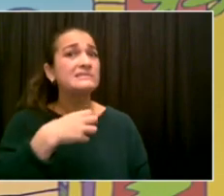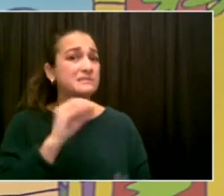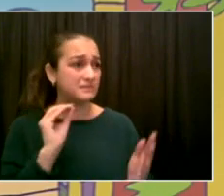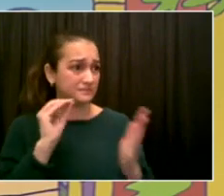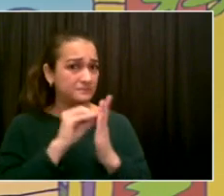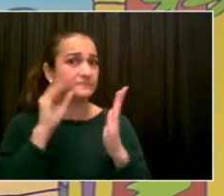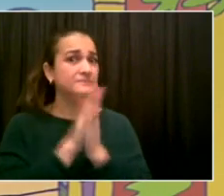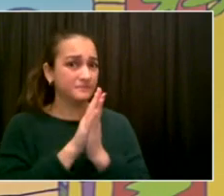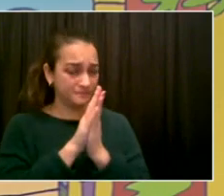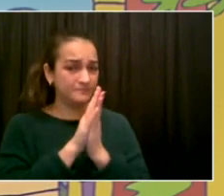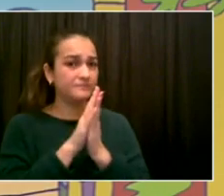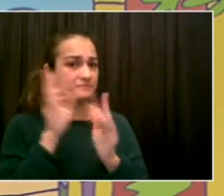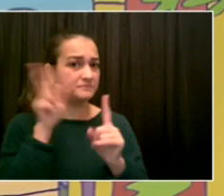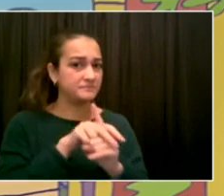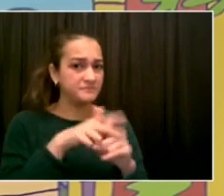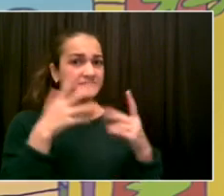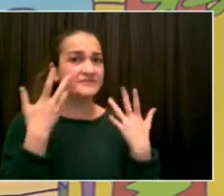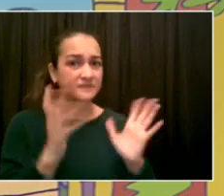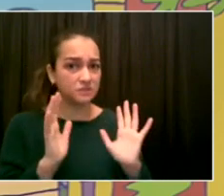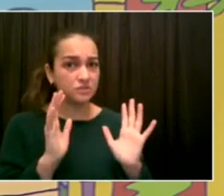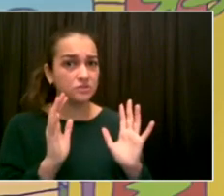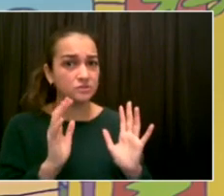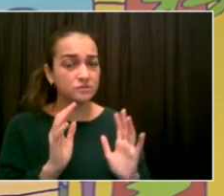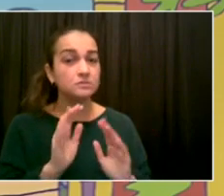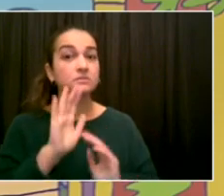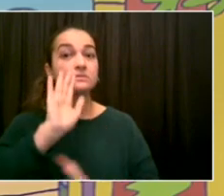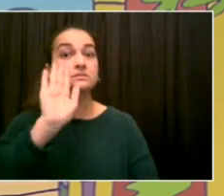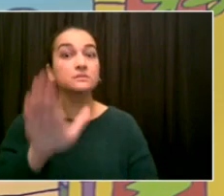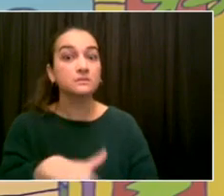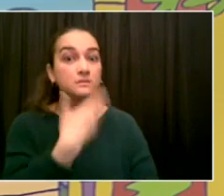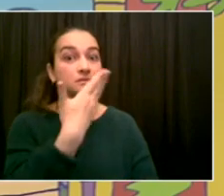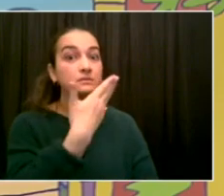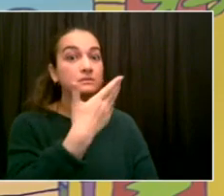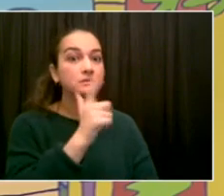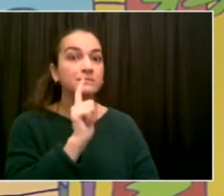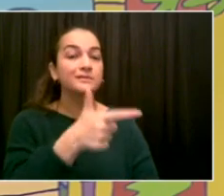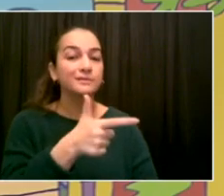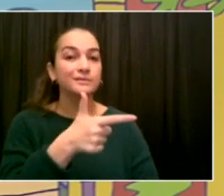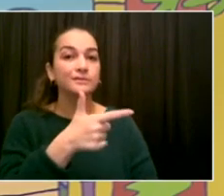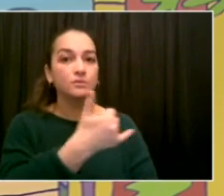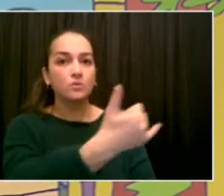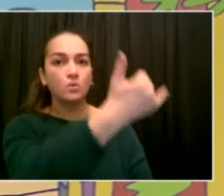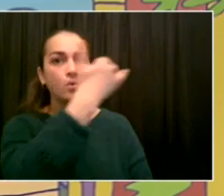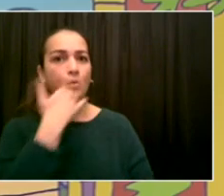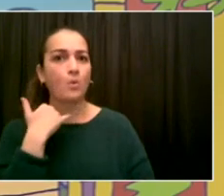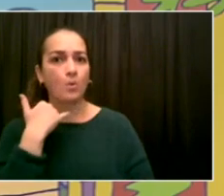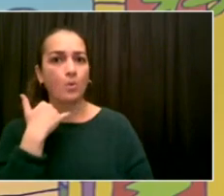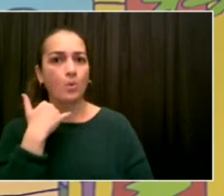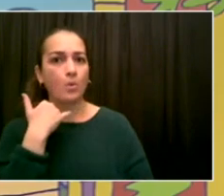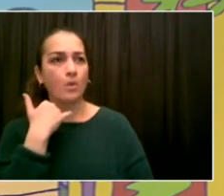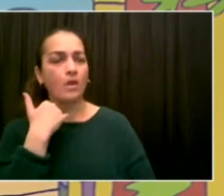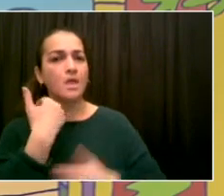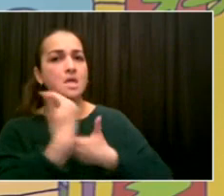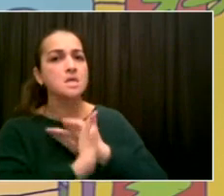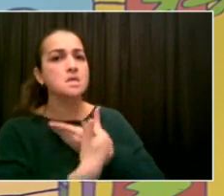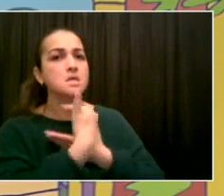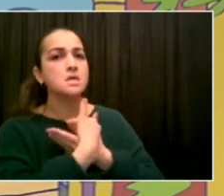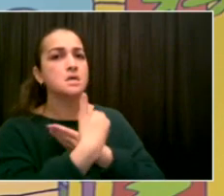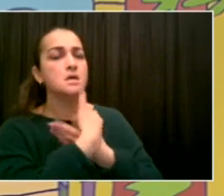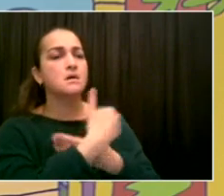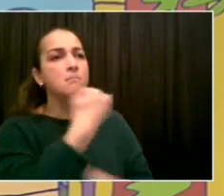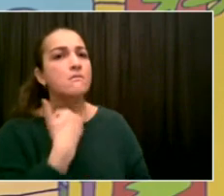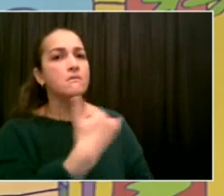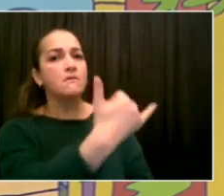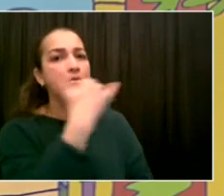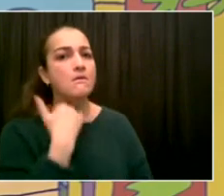unidentified callers who breathed heavily into the phone or said their name repeatedly before hanging up or other things like that. These people believe